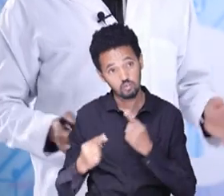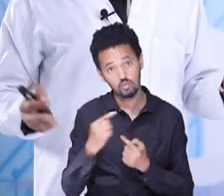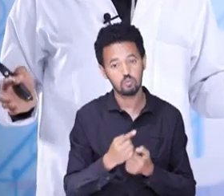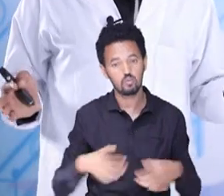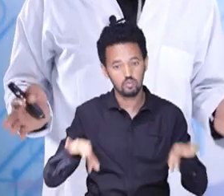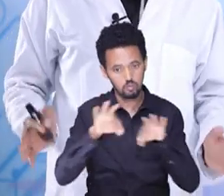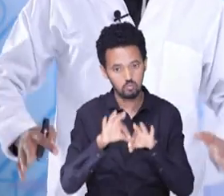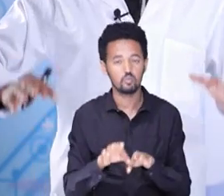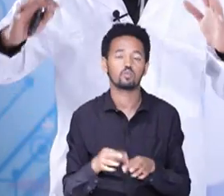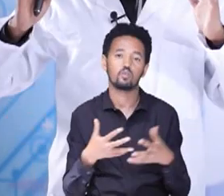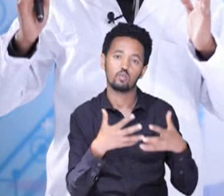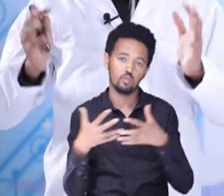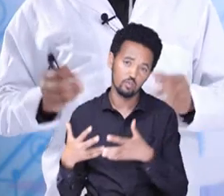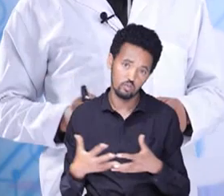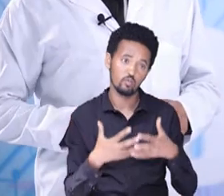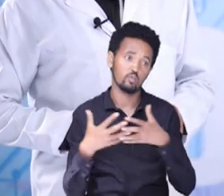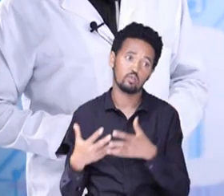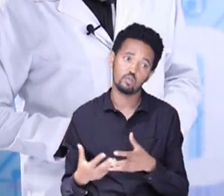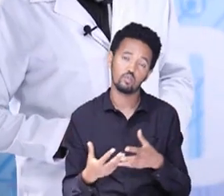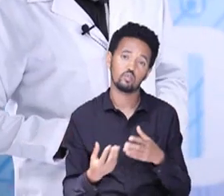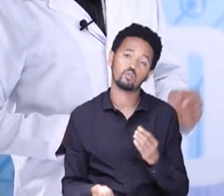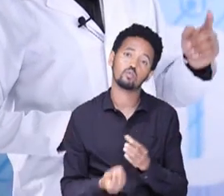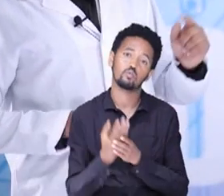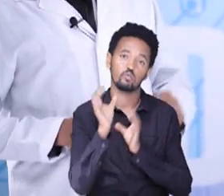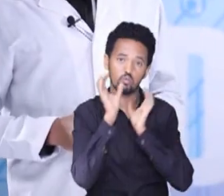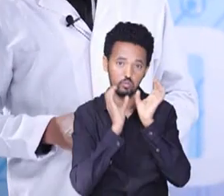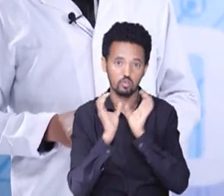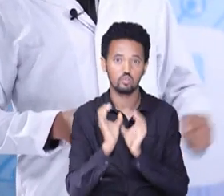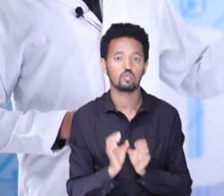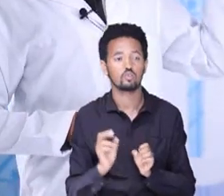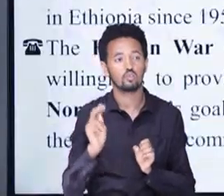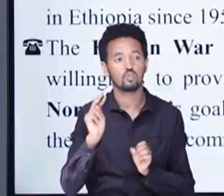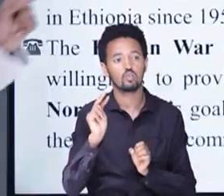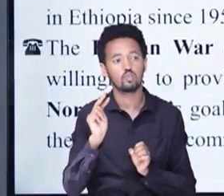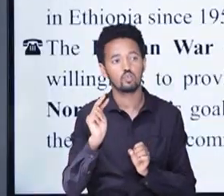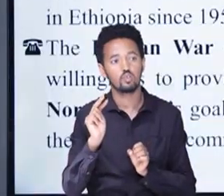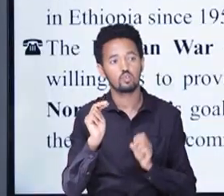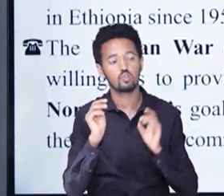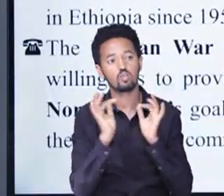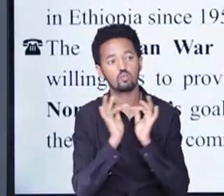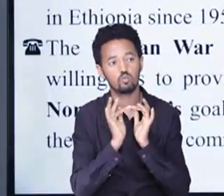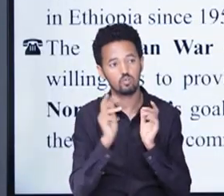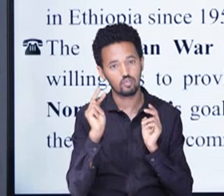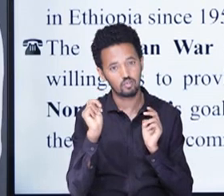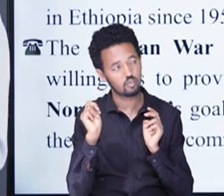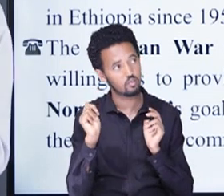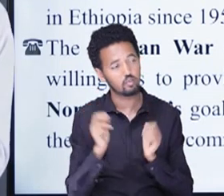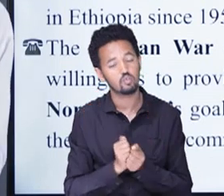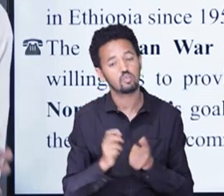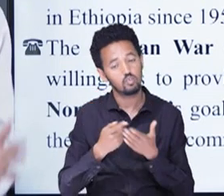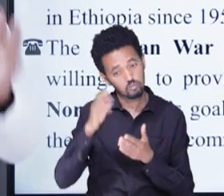link USA as a global communication network. Then American replaced the